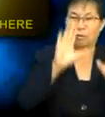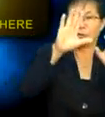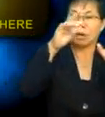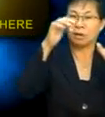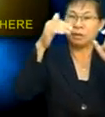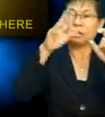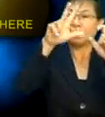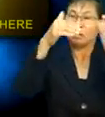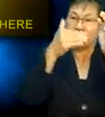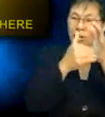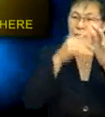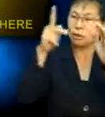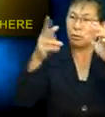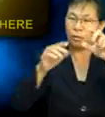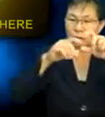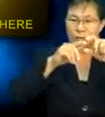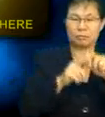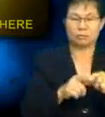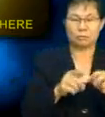5,000 kilometers.